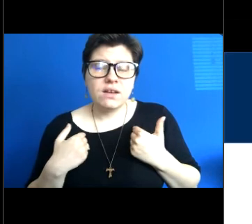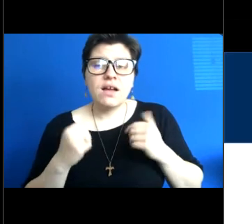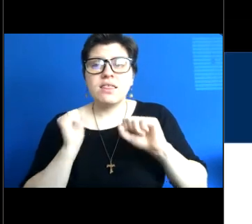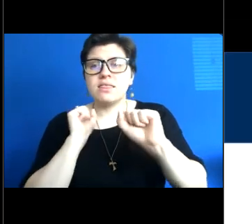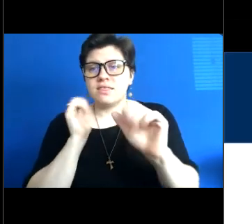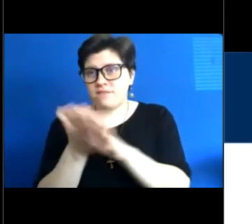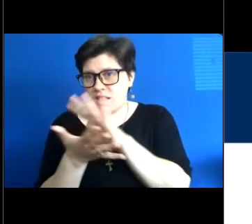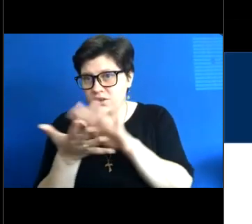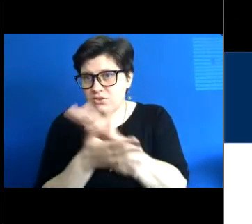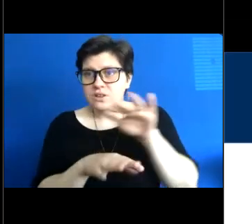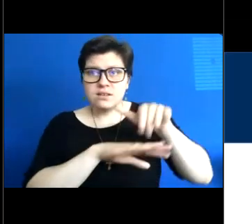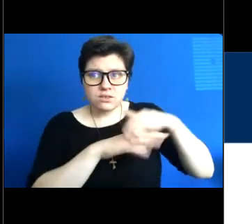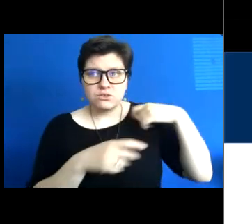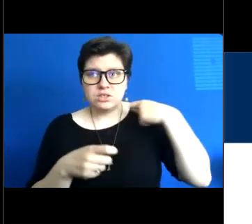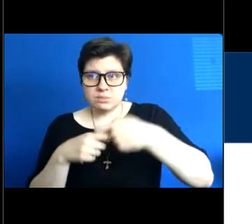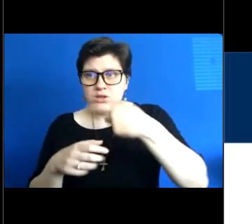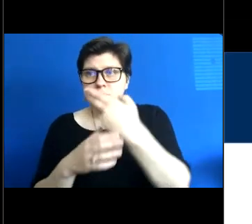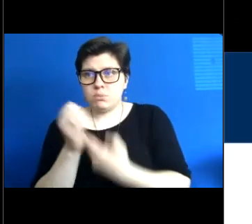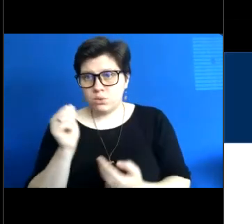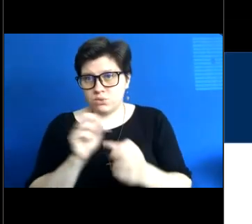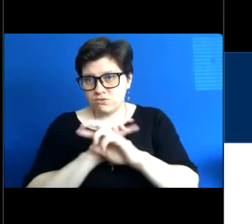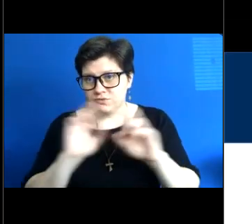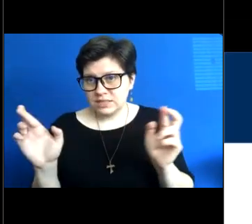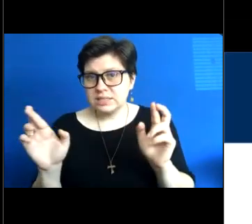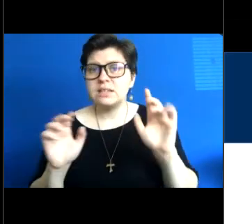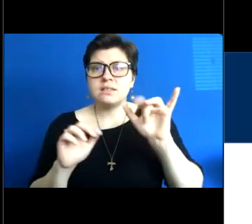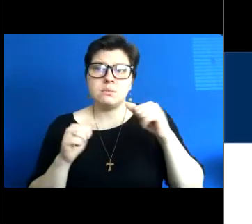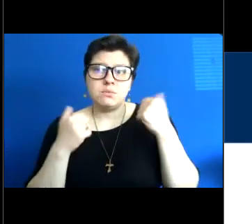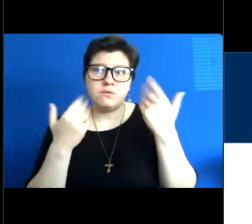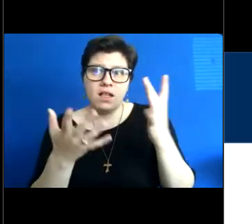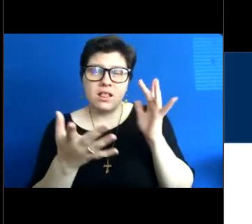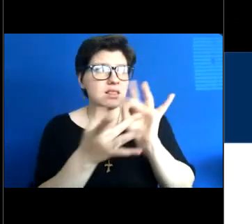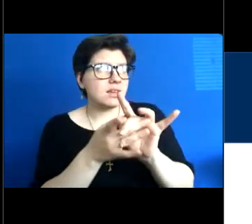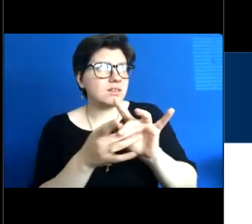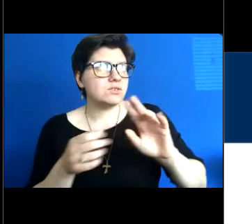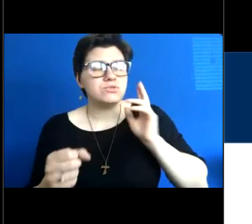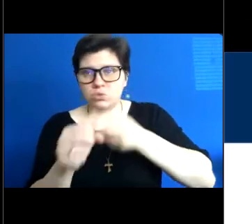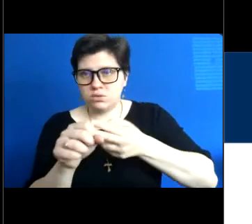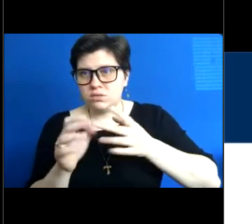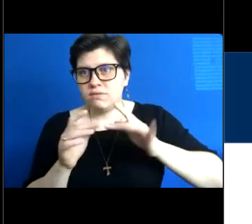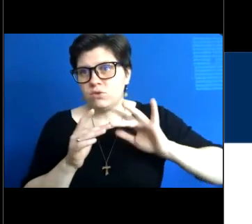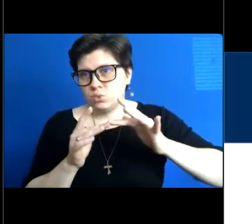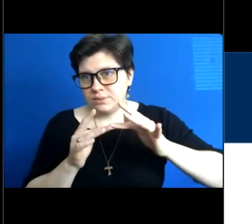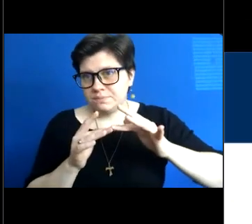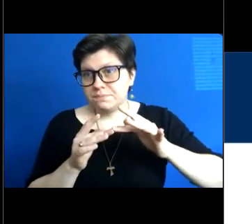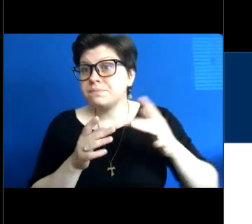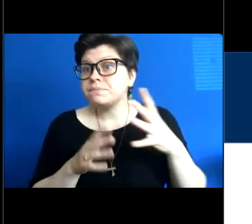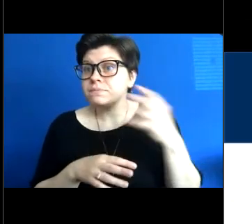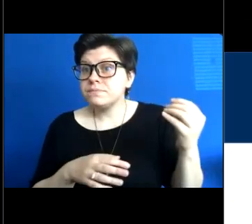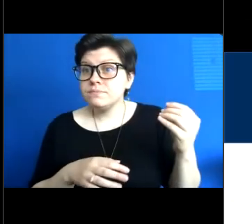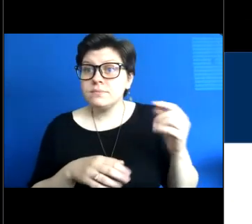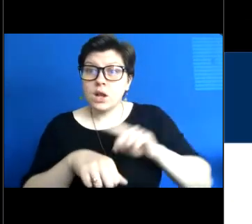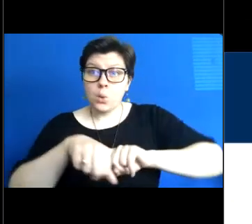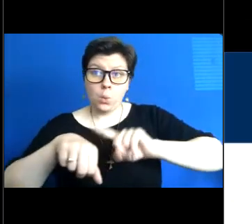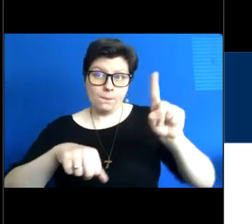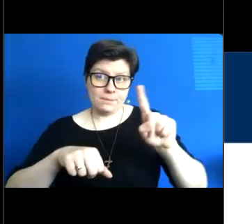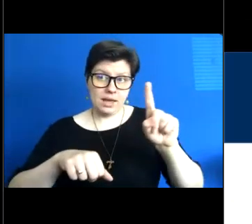flyers both in English and Spanish, which provides the link to join virtually. And also at 1